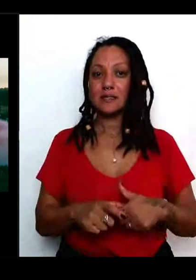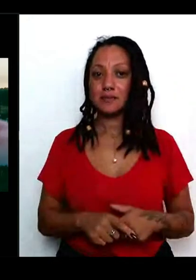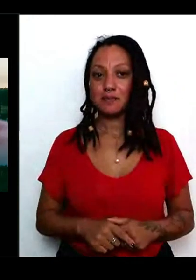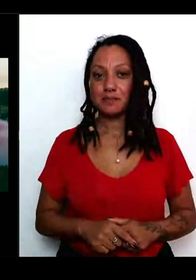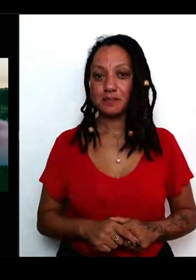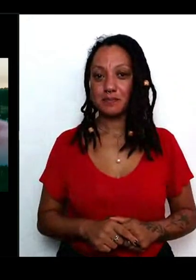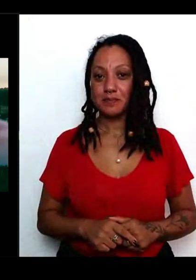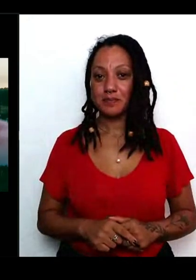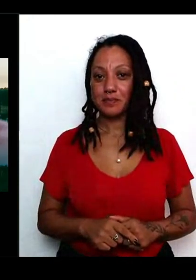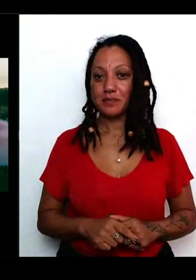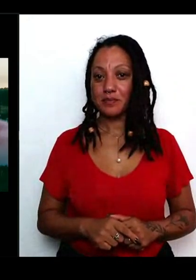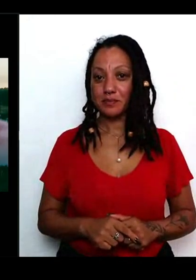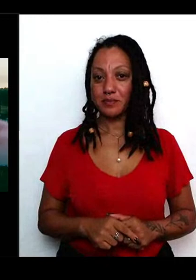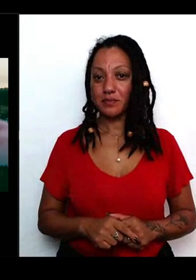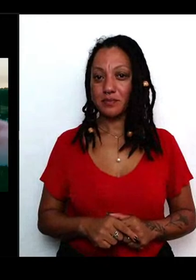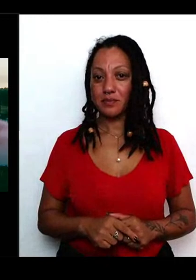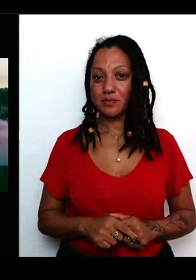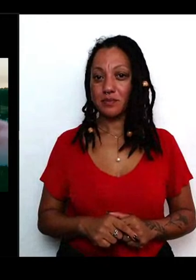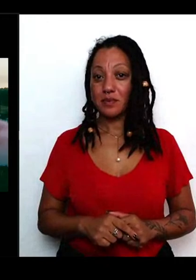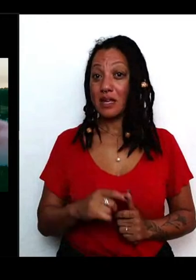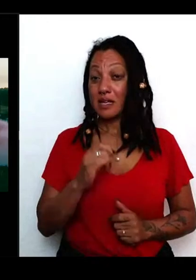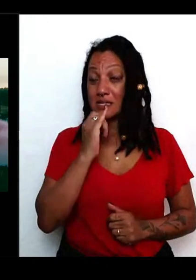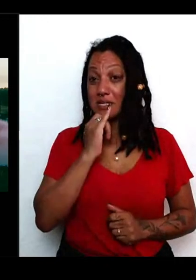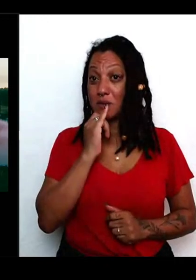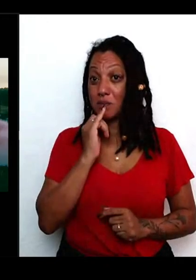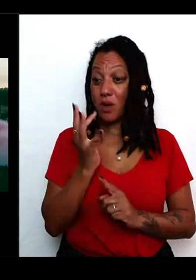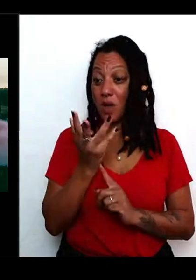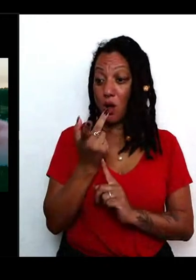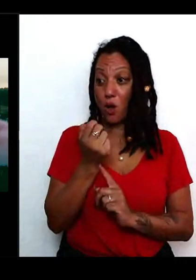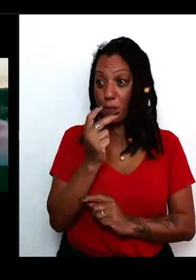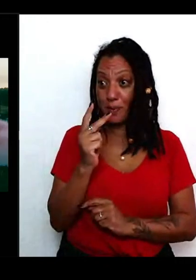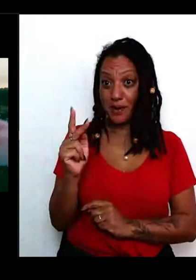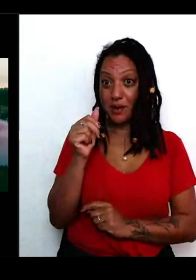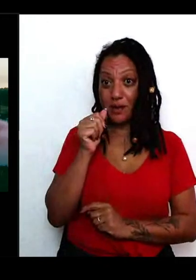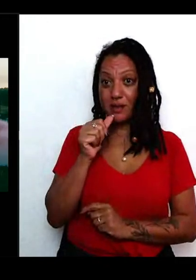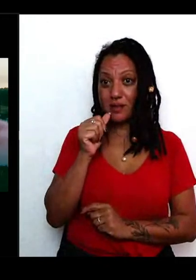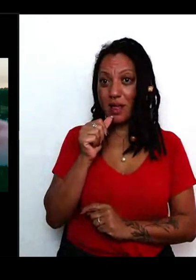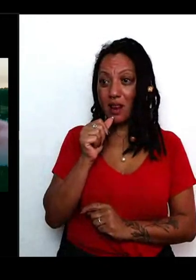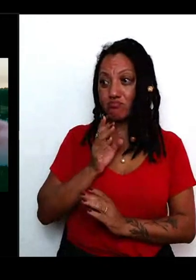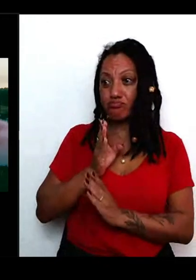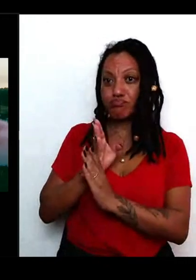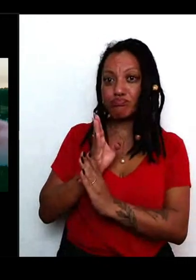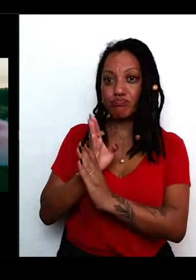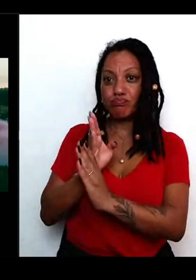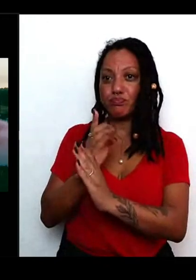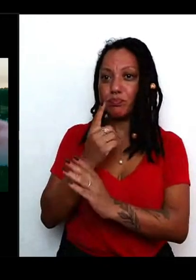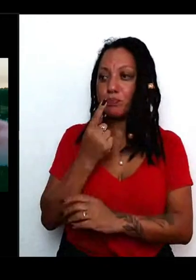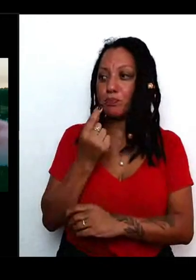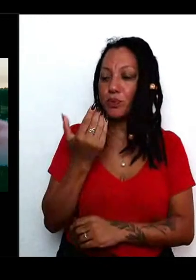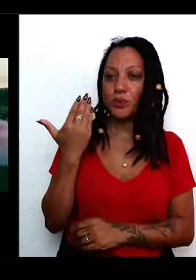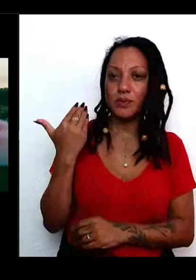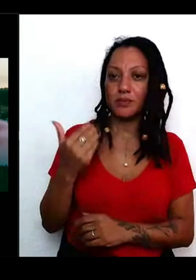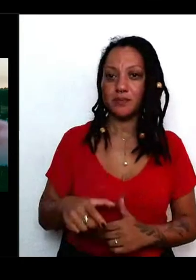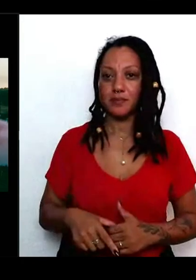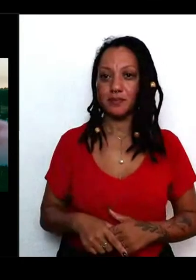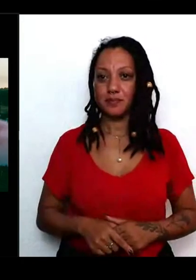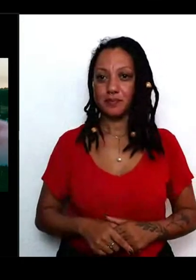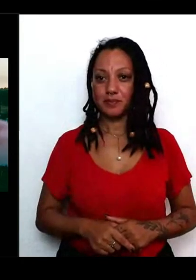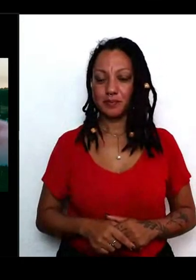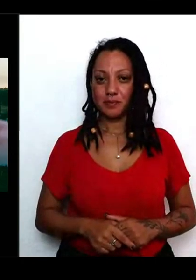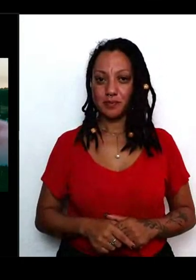heavily recently been discovered but like them in both my paintings sculptures and